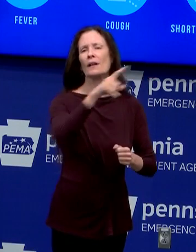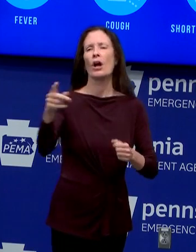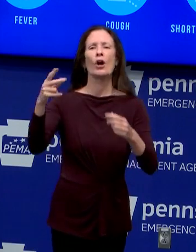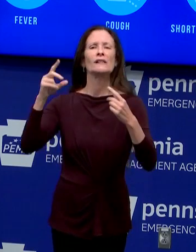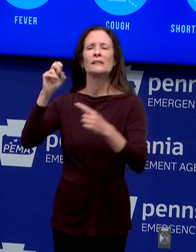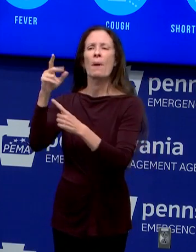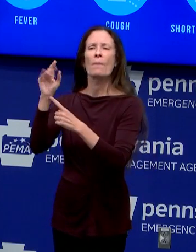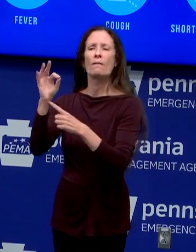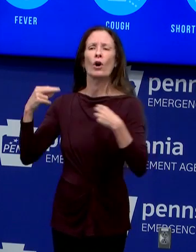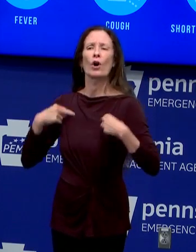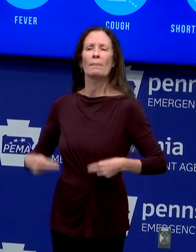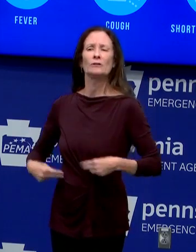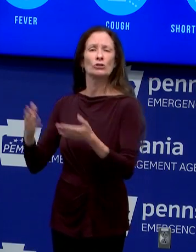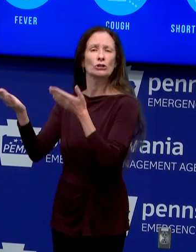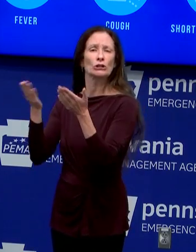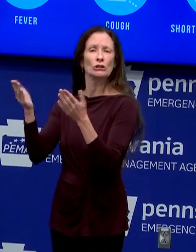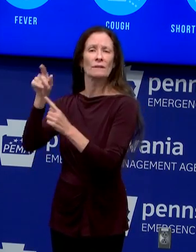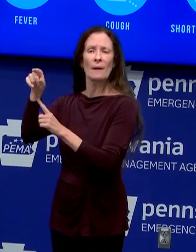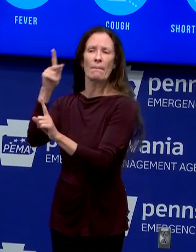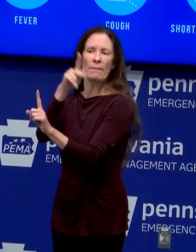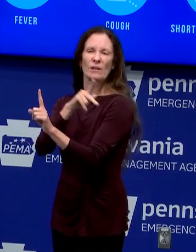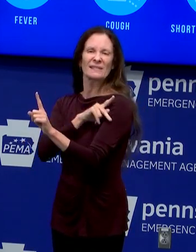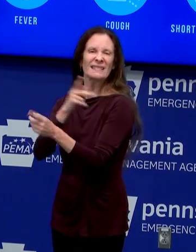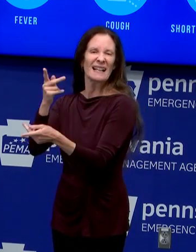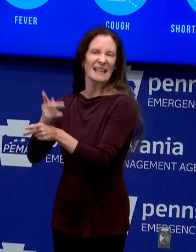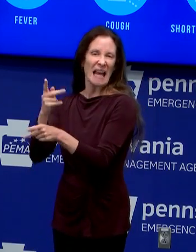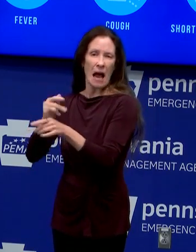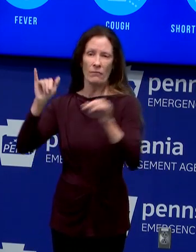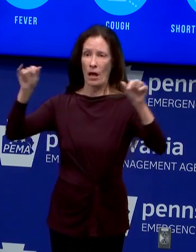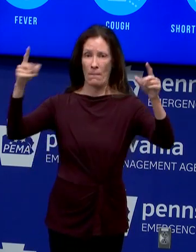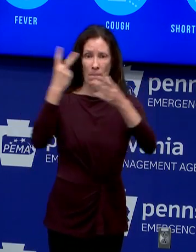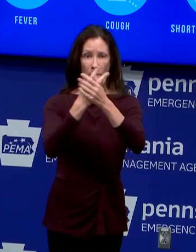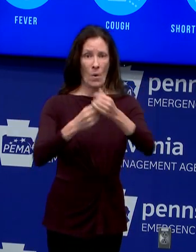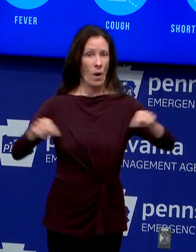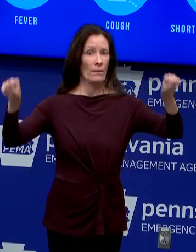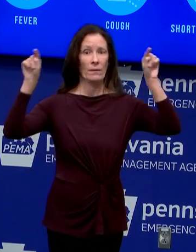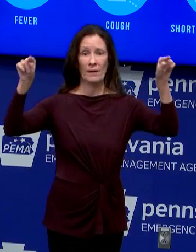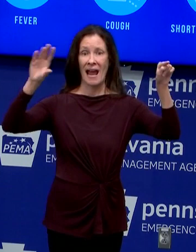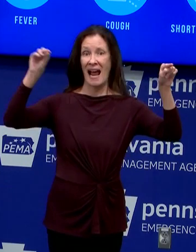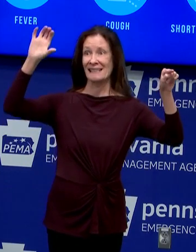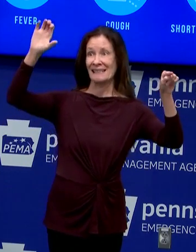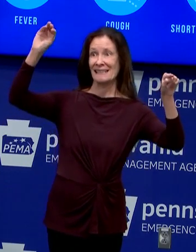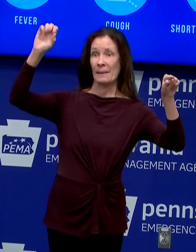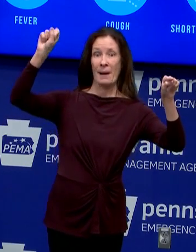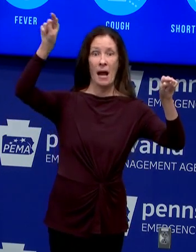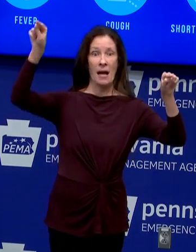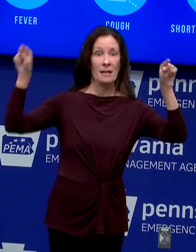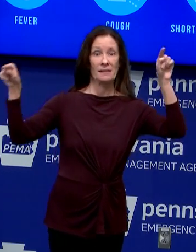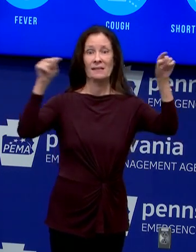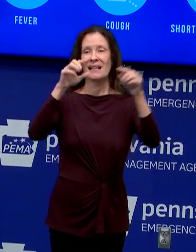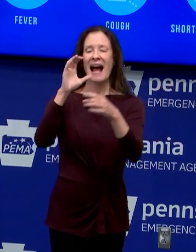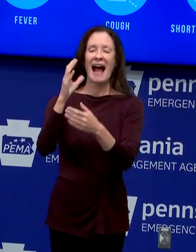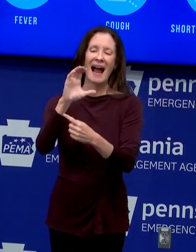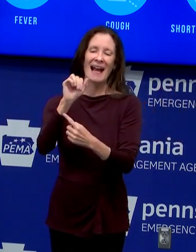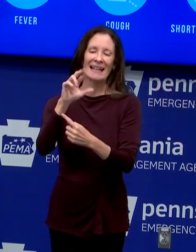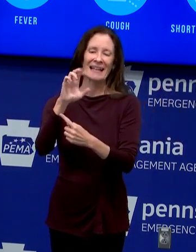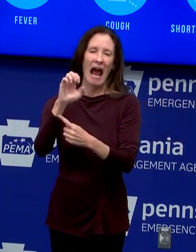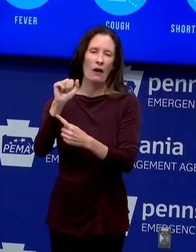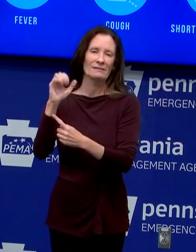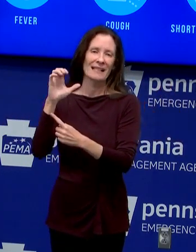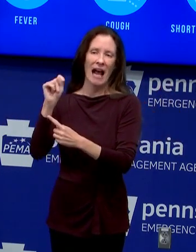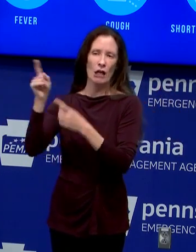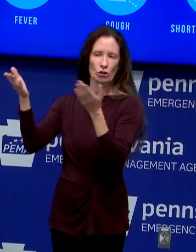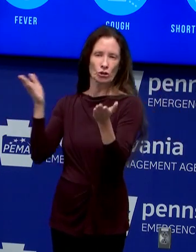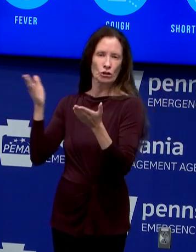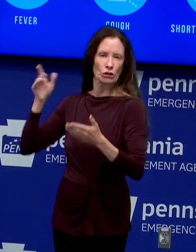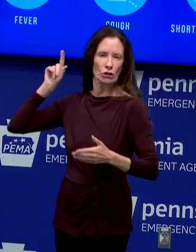of CMS, the Center for Medicare and Medicaid Services, we're not doing the routine inspections that are done every year by one of